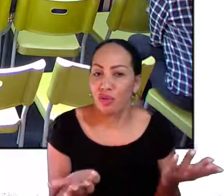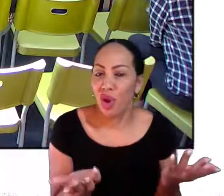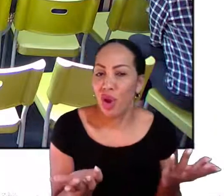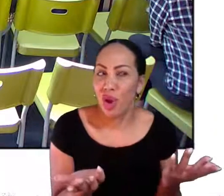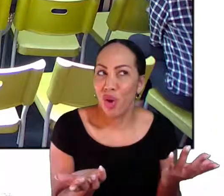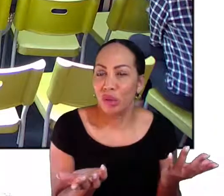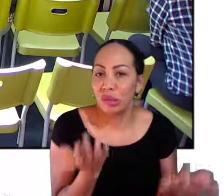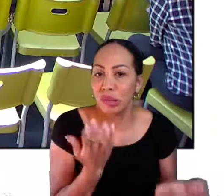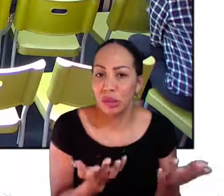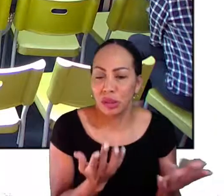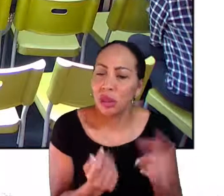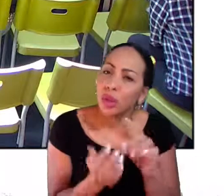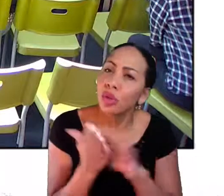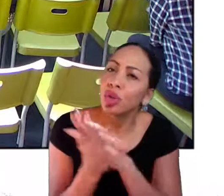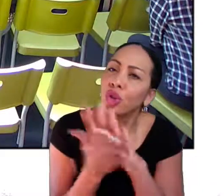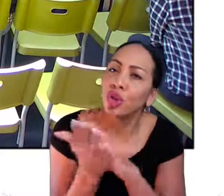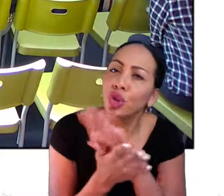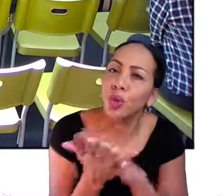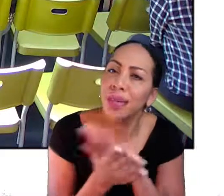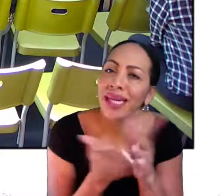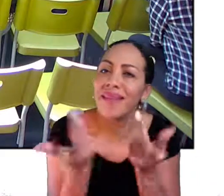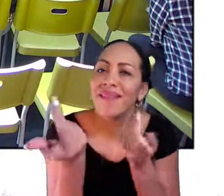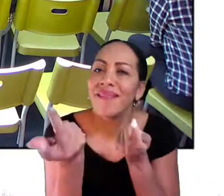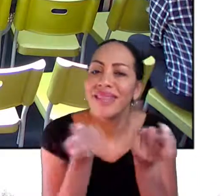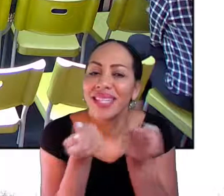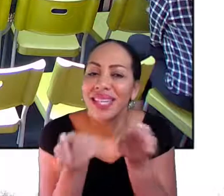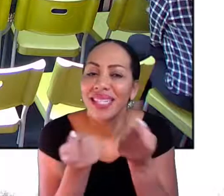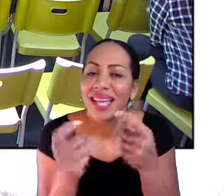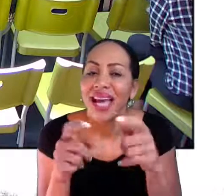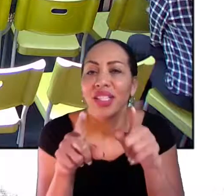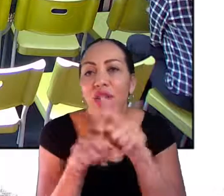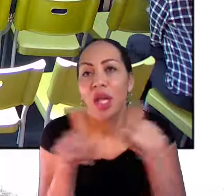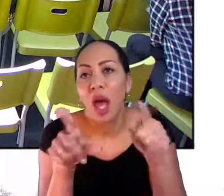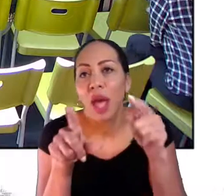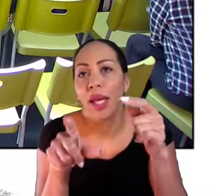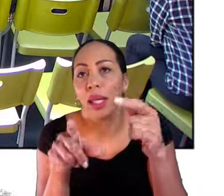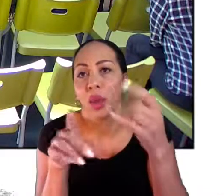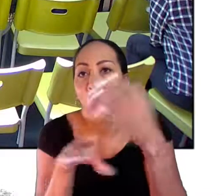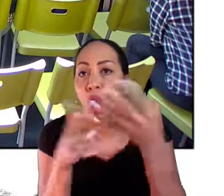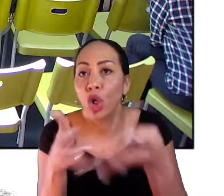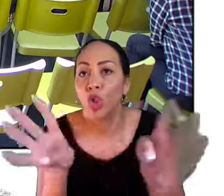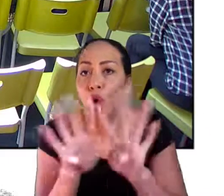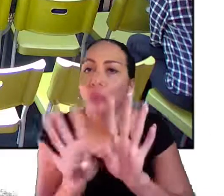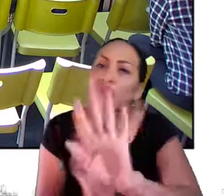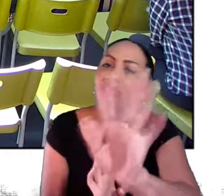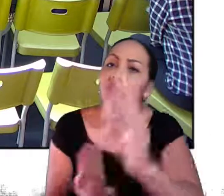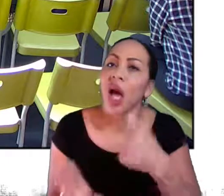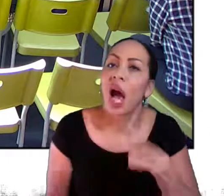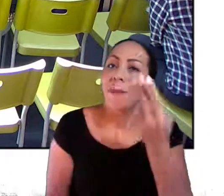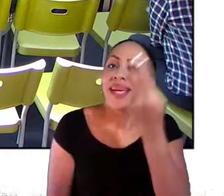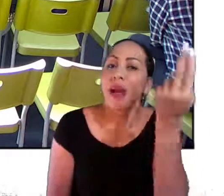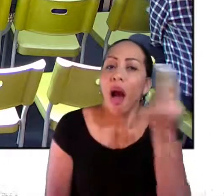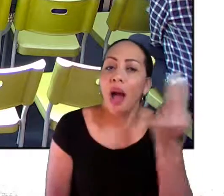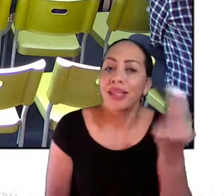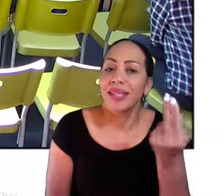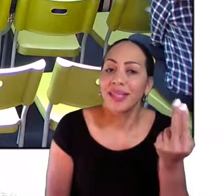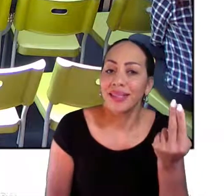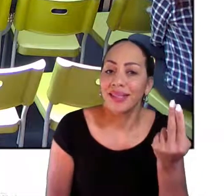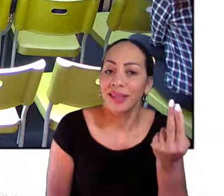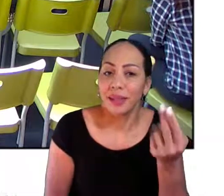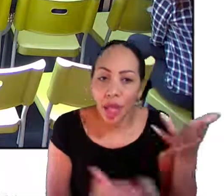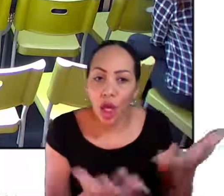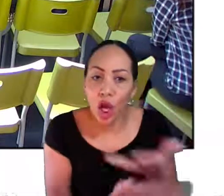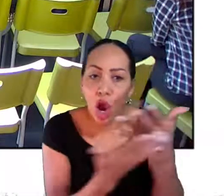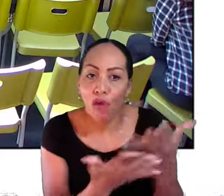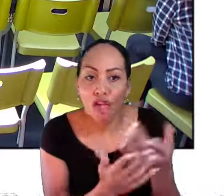in workshops, like physical settings? How, as artists, we can enable people to create work that is new? Oh, that's